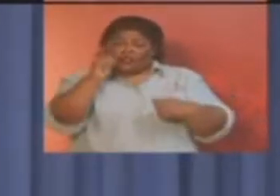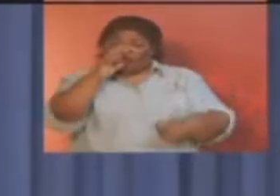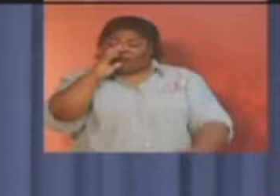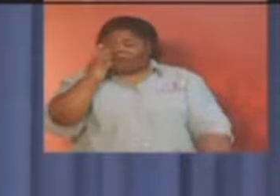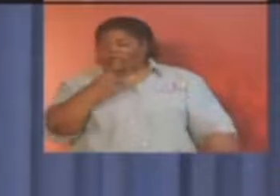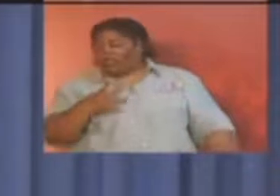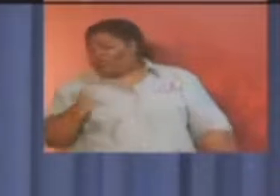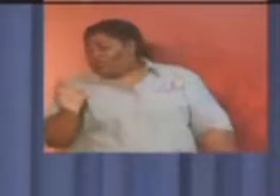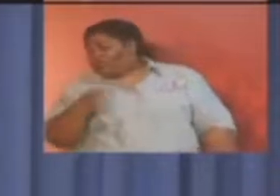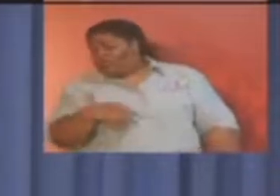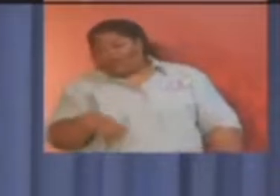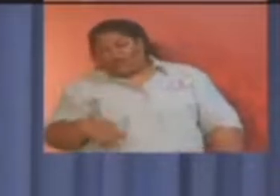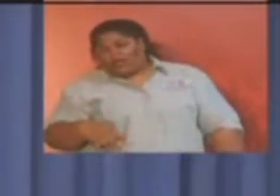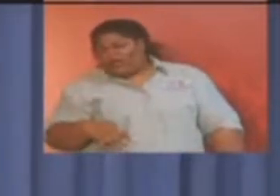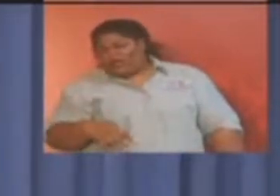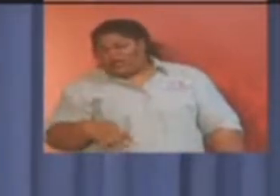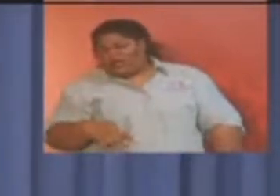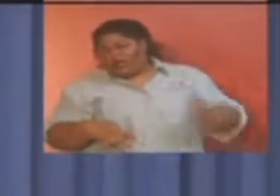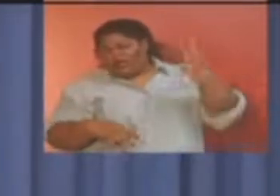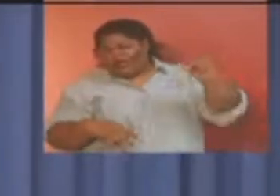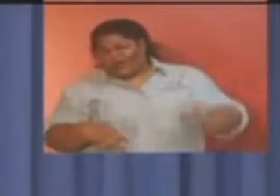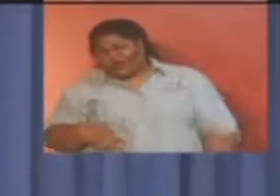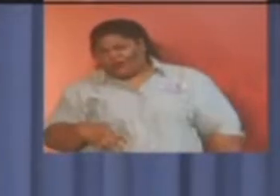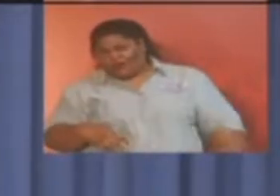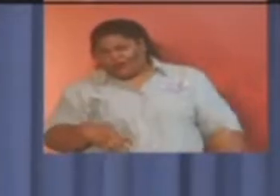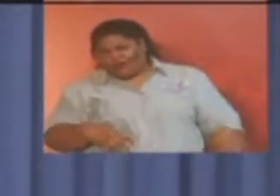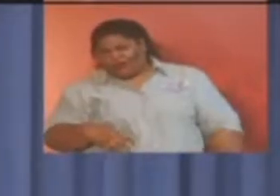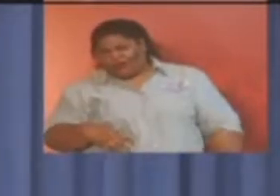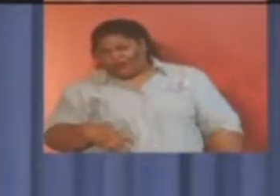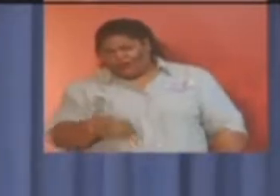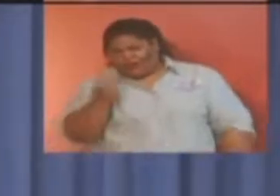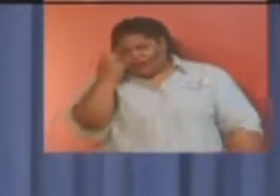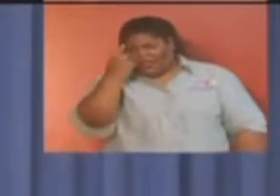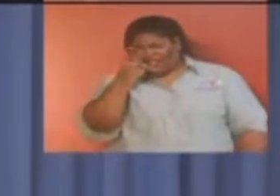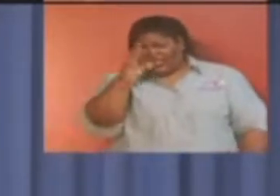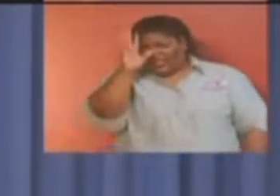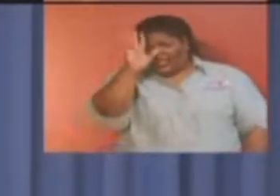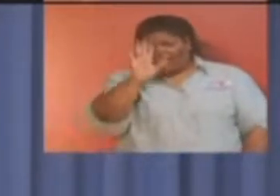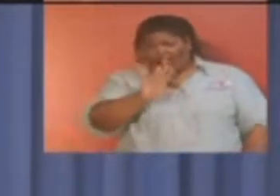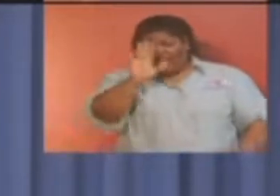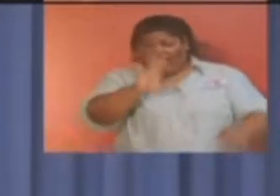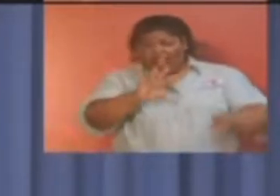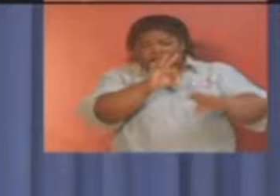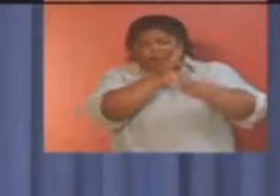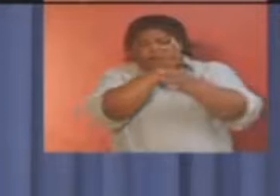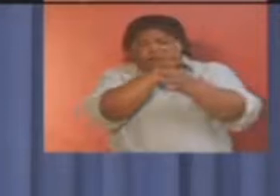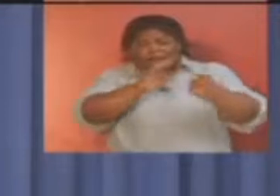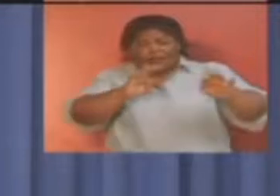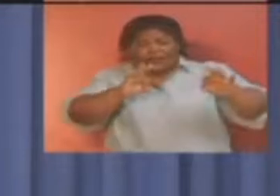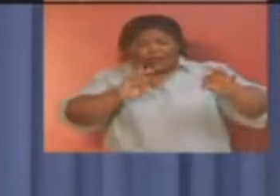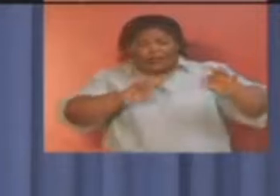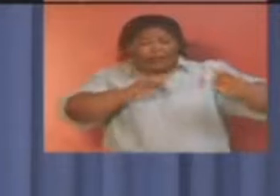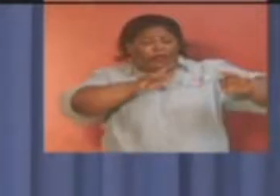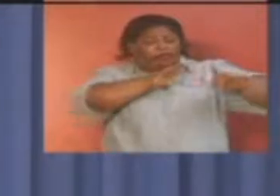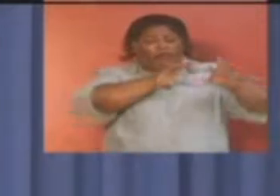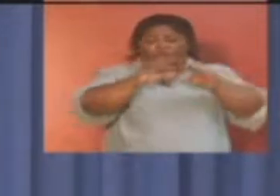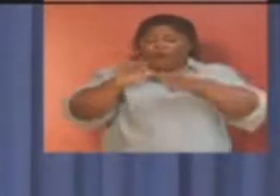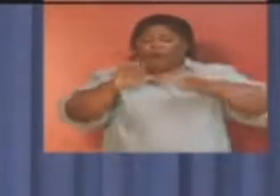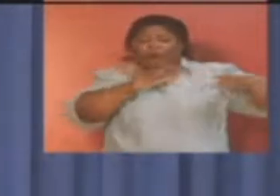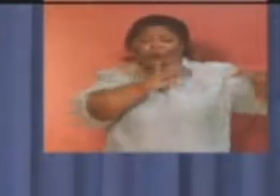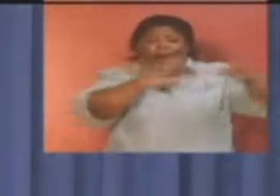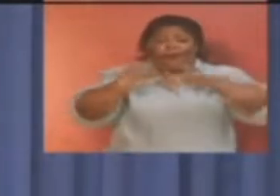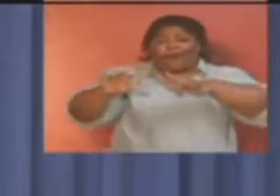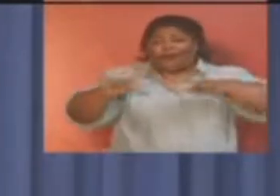that freedom of movement, legal or illegally, comes all the way from Tierra del Fuego right into Port of Spain, because we are